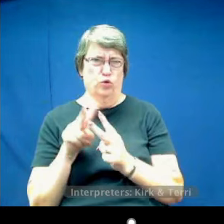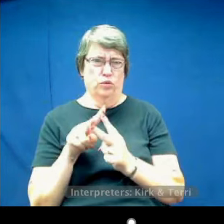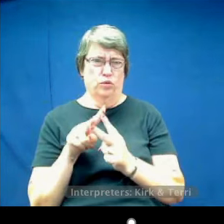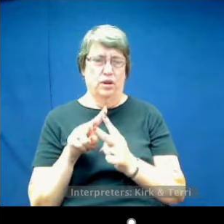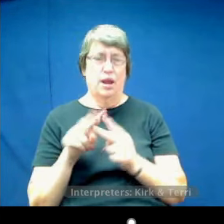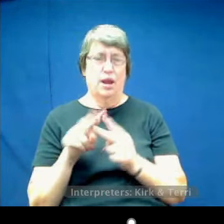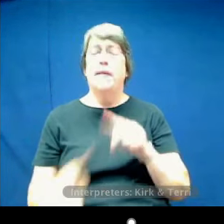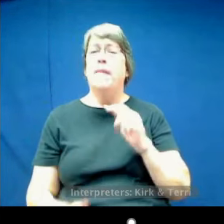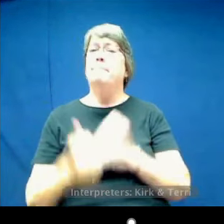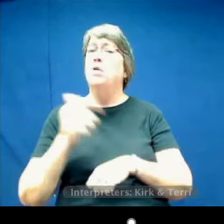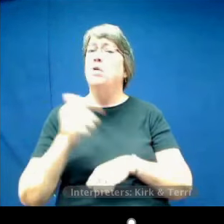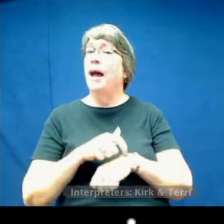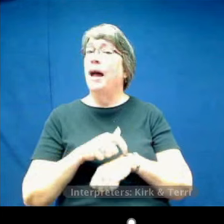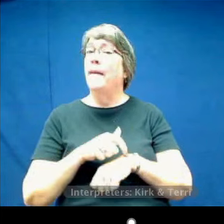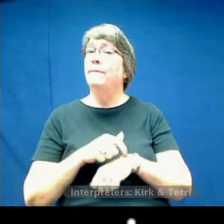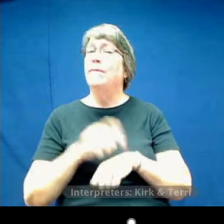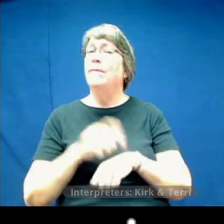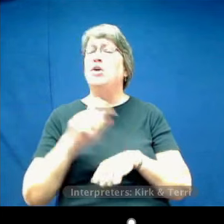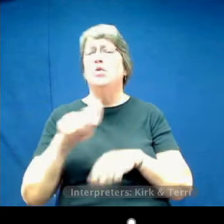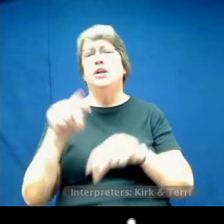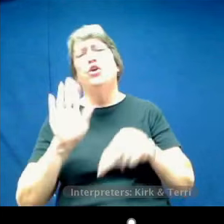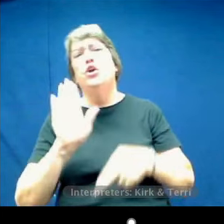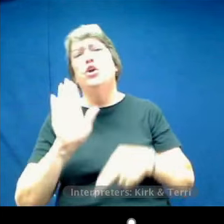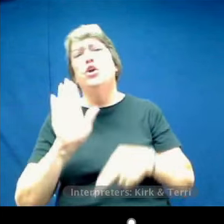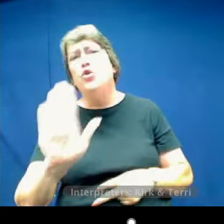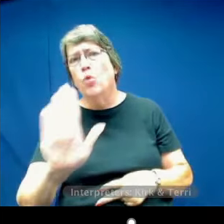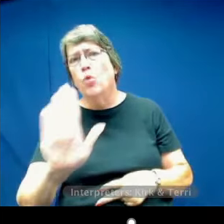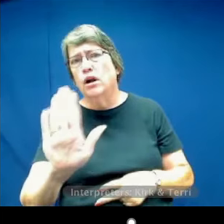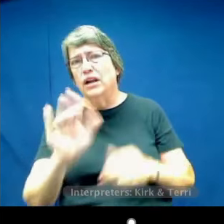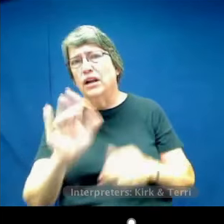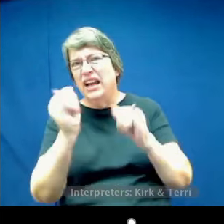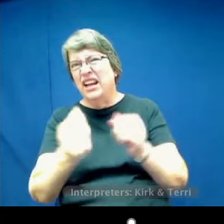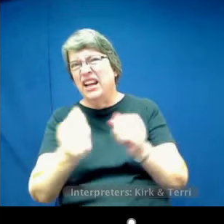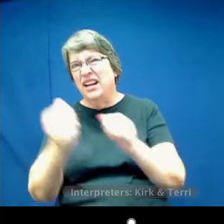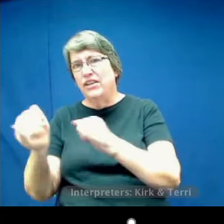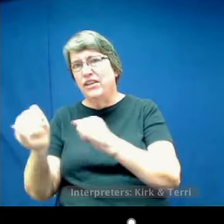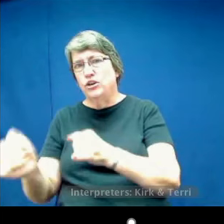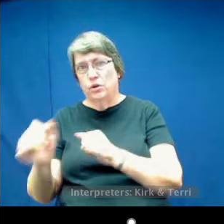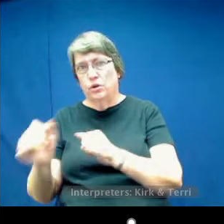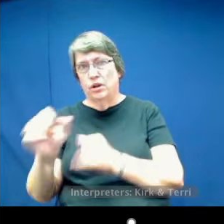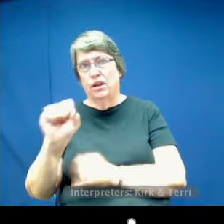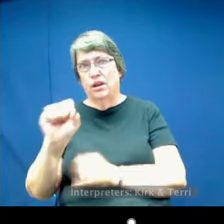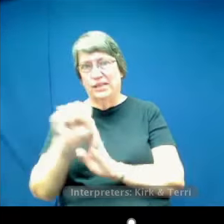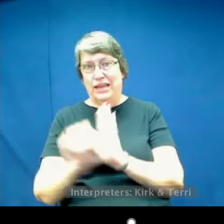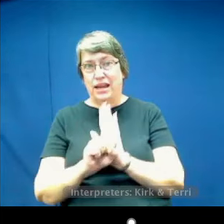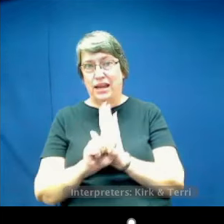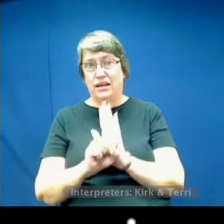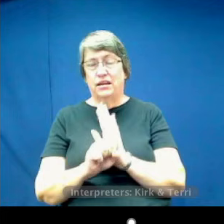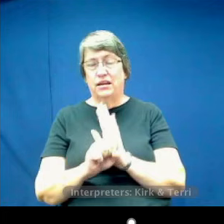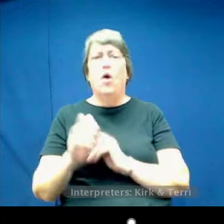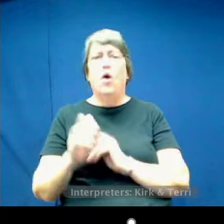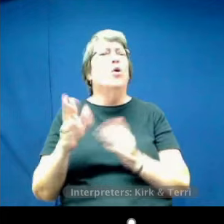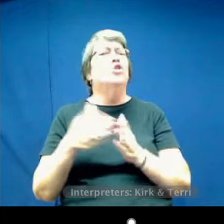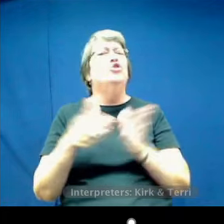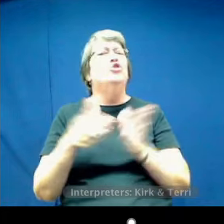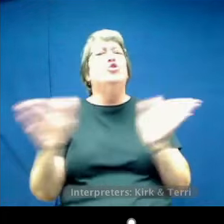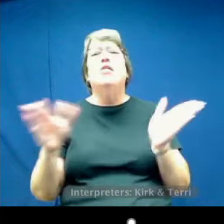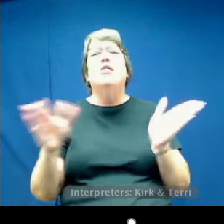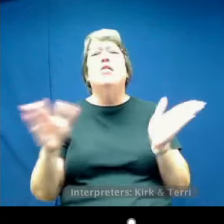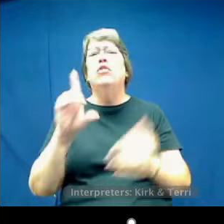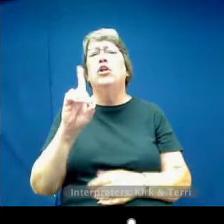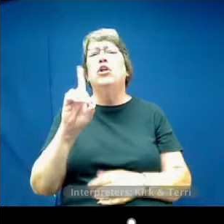to look at your specific state, their court website, or even just a general domestic law search on